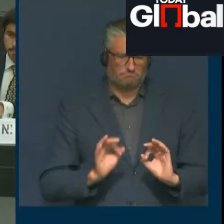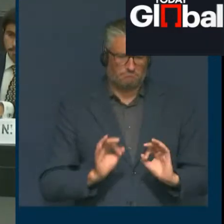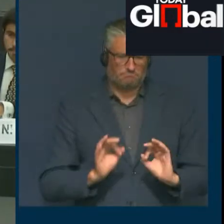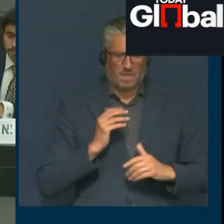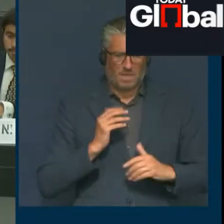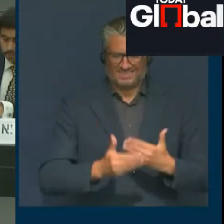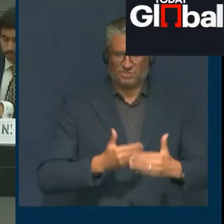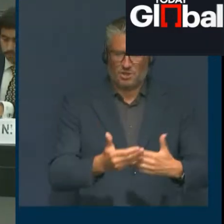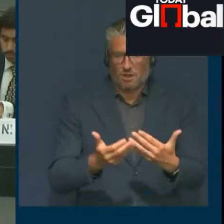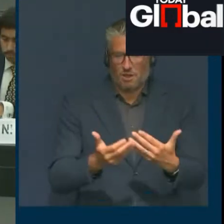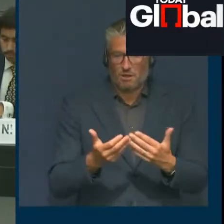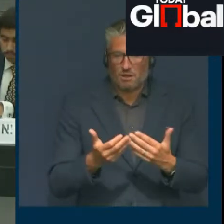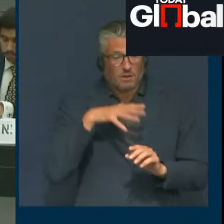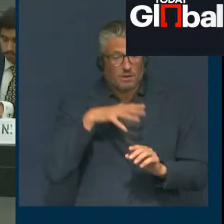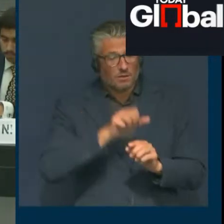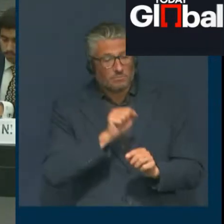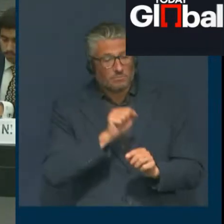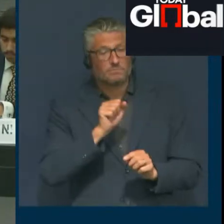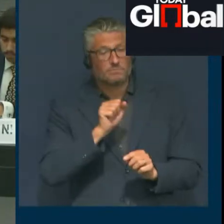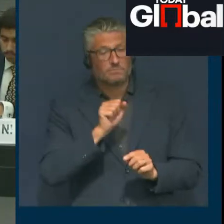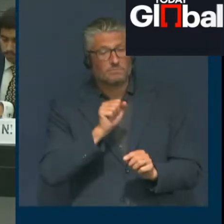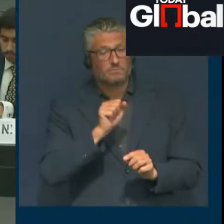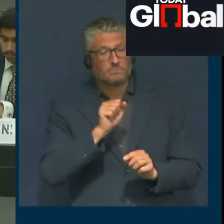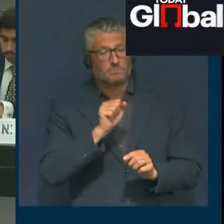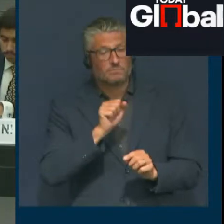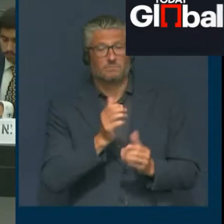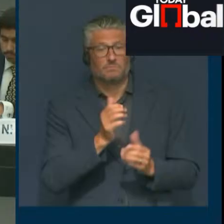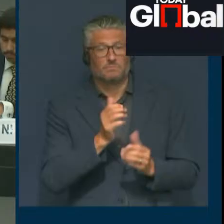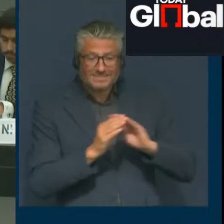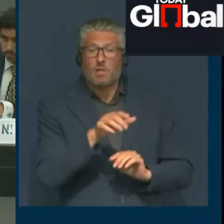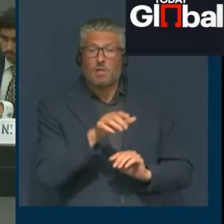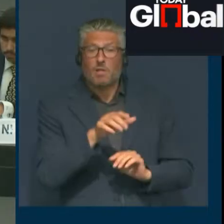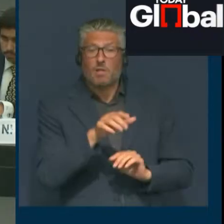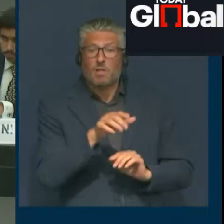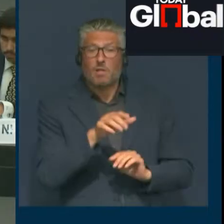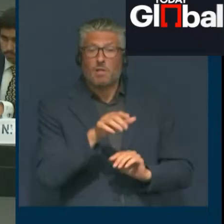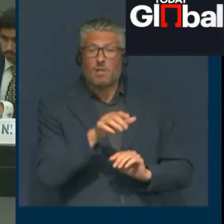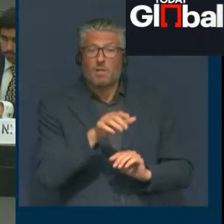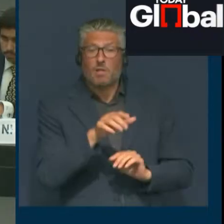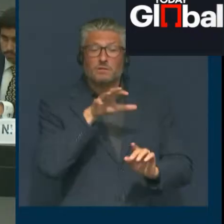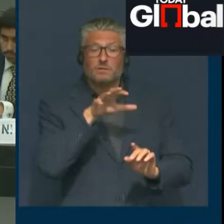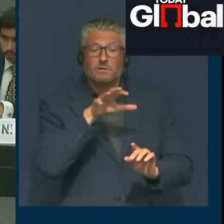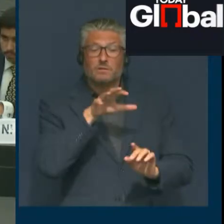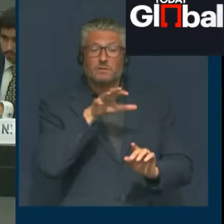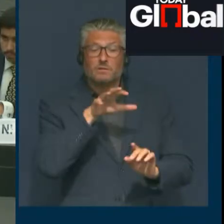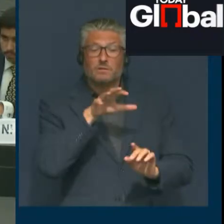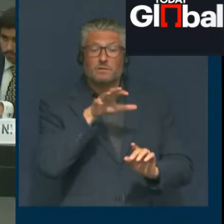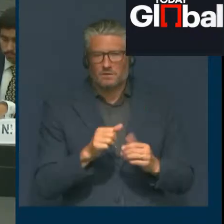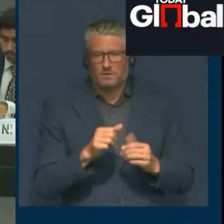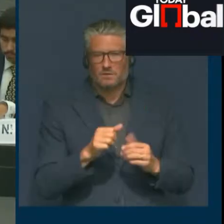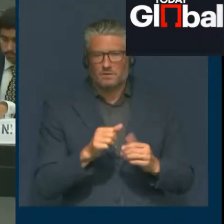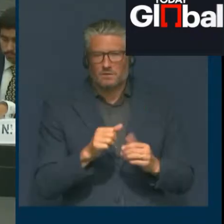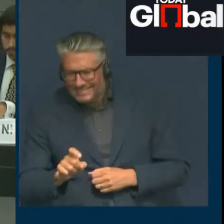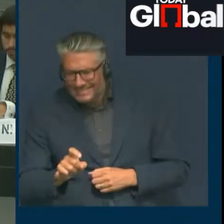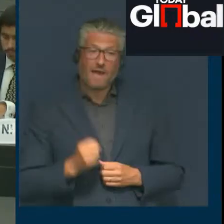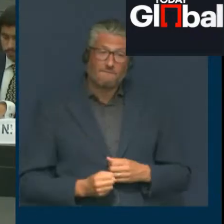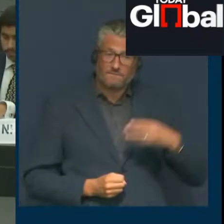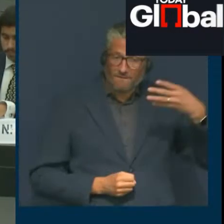disability and the relevant employment and health needs for Qataris and non-Qataris